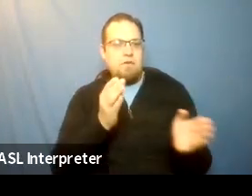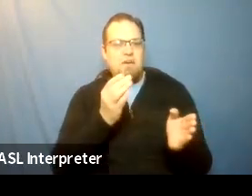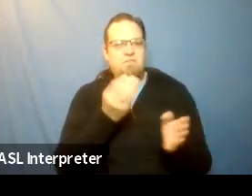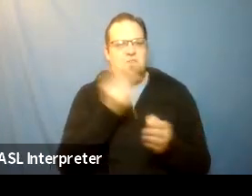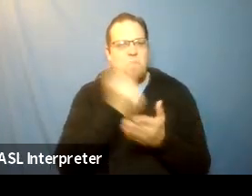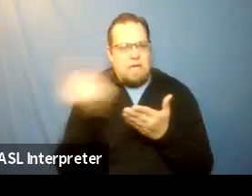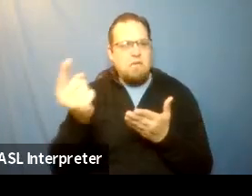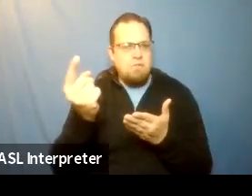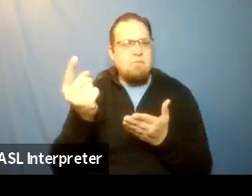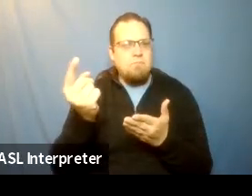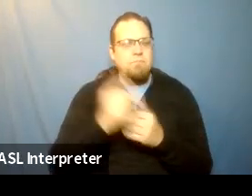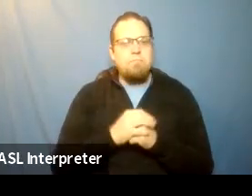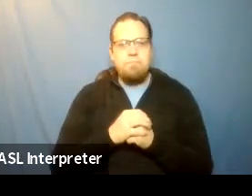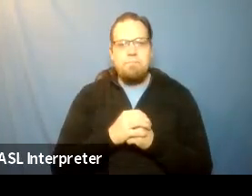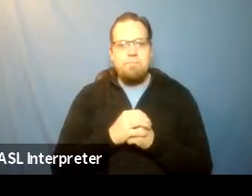weeks.